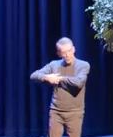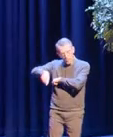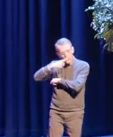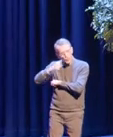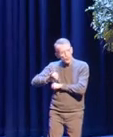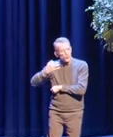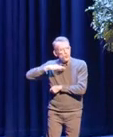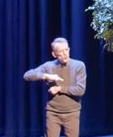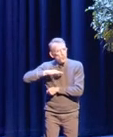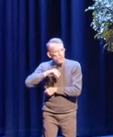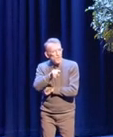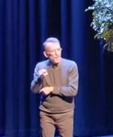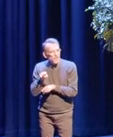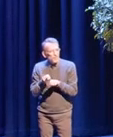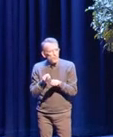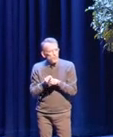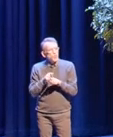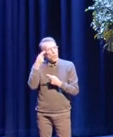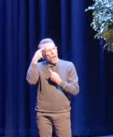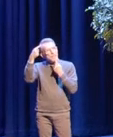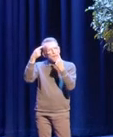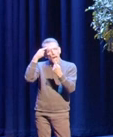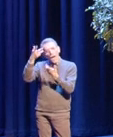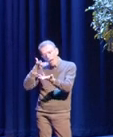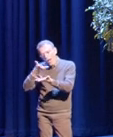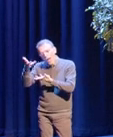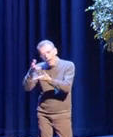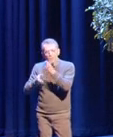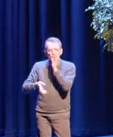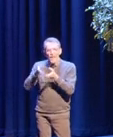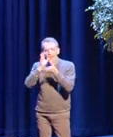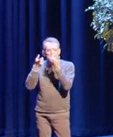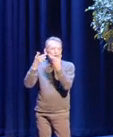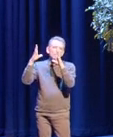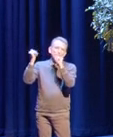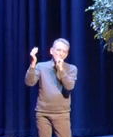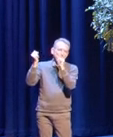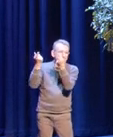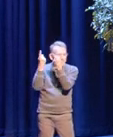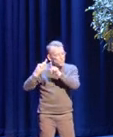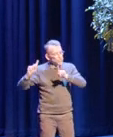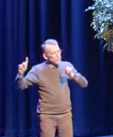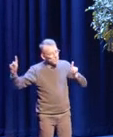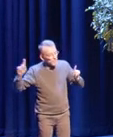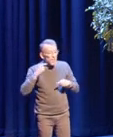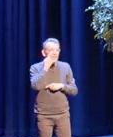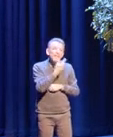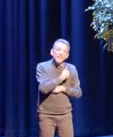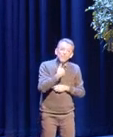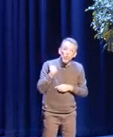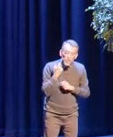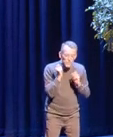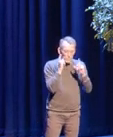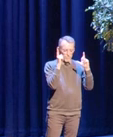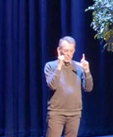played around with this idea and thought more about it, had a couple more drinks and went our separate ways. And the following morning, I woke up thinking, there's something